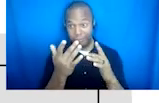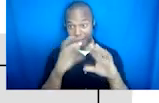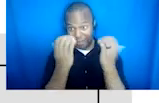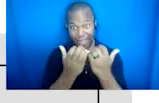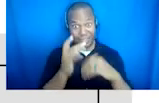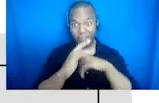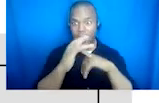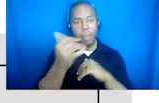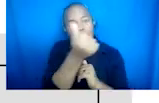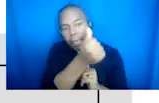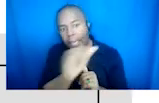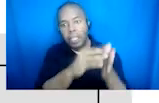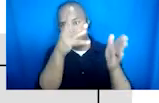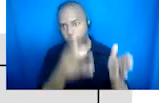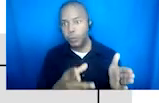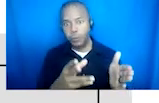now. They're out there.